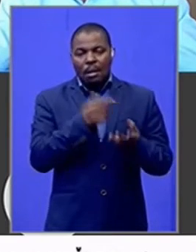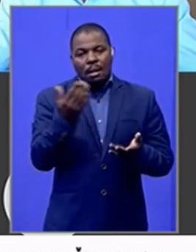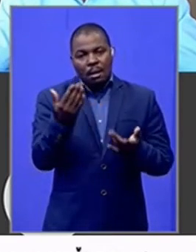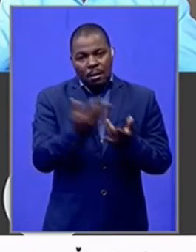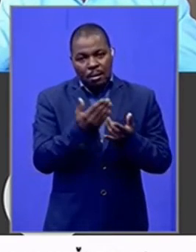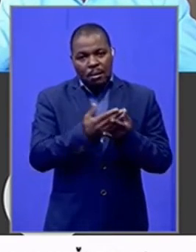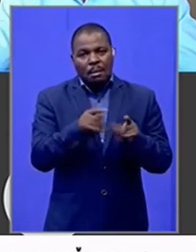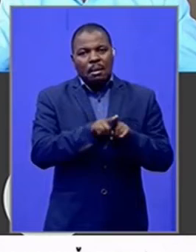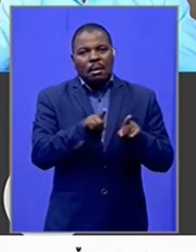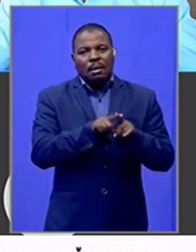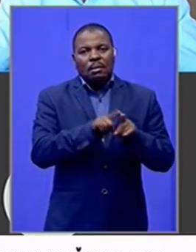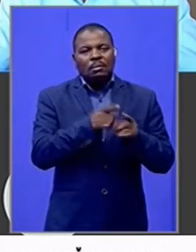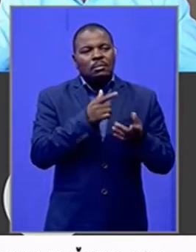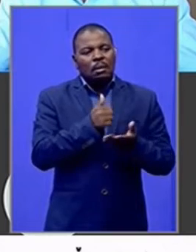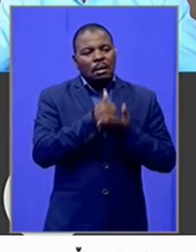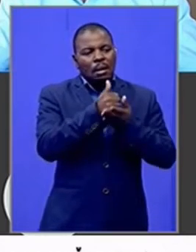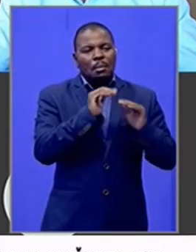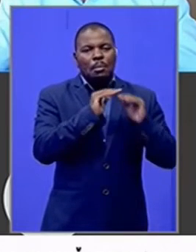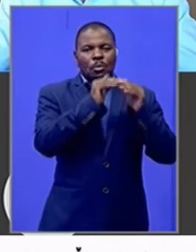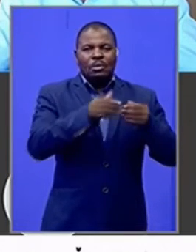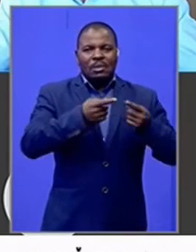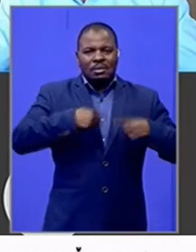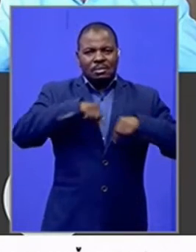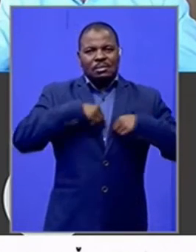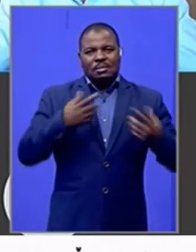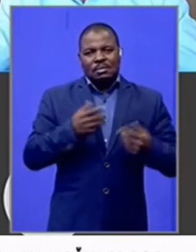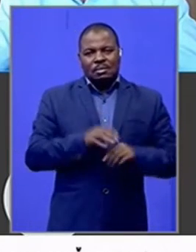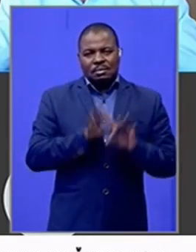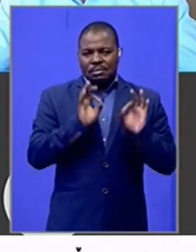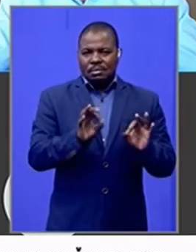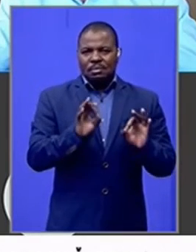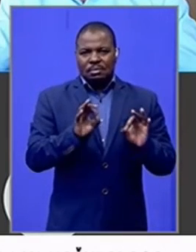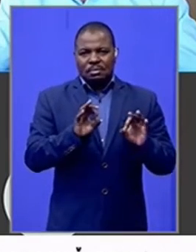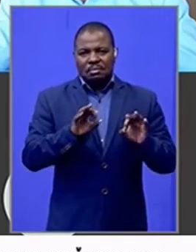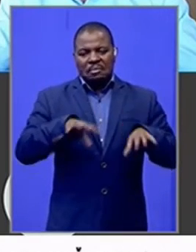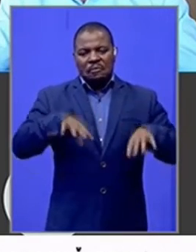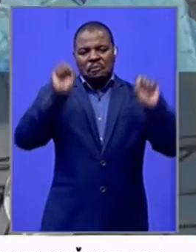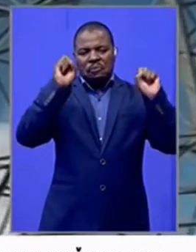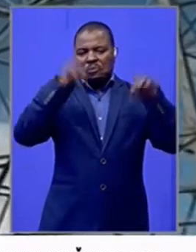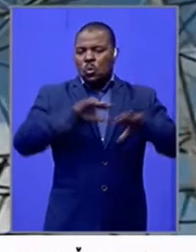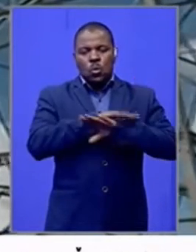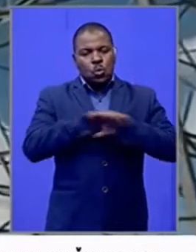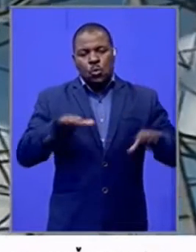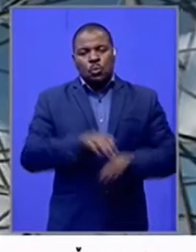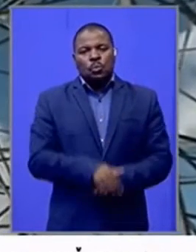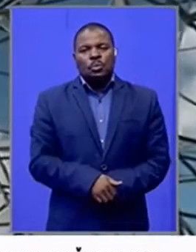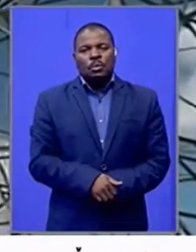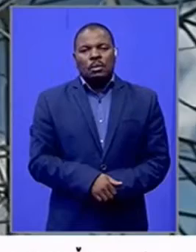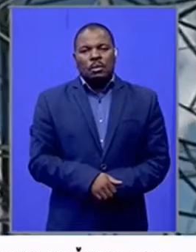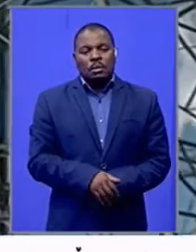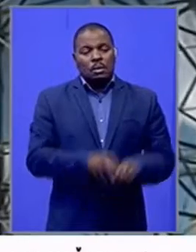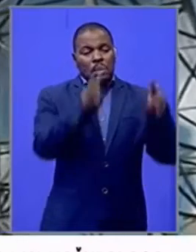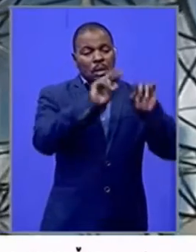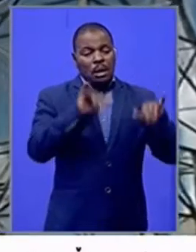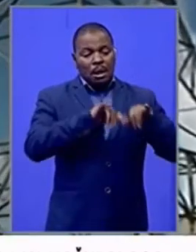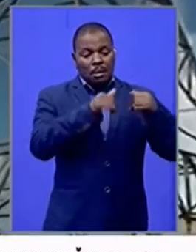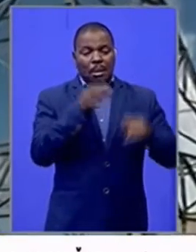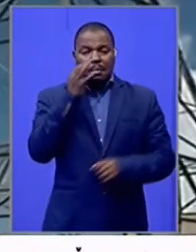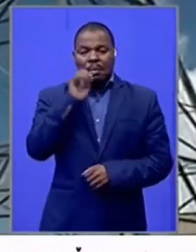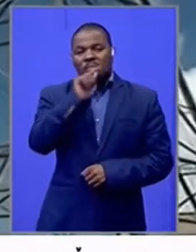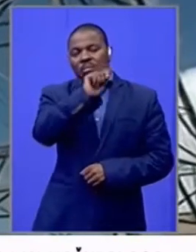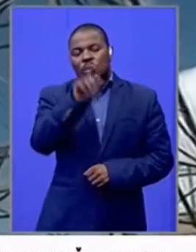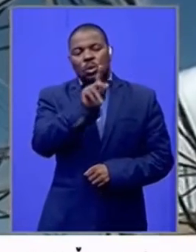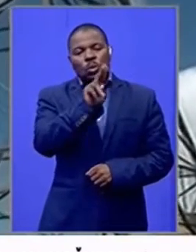buffer that protect us against a total system blackouts. Eskom e re diteišene tša go hlotla mohlagase